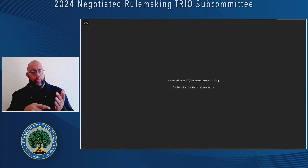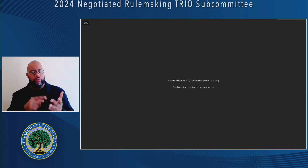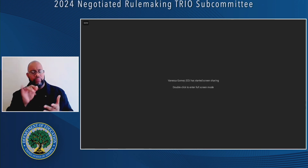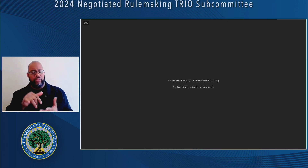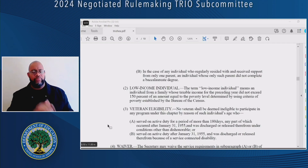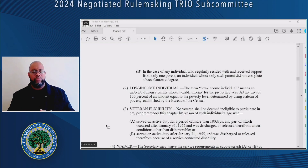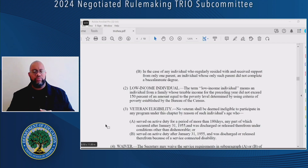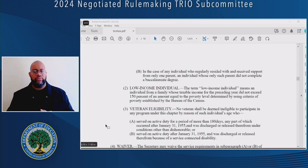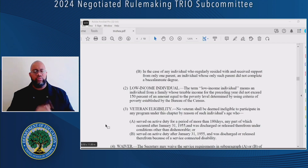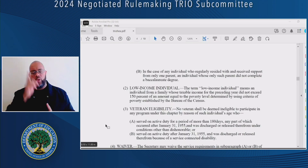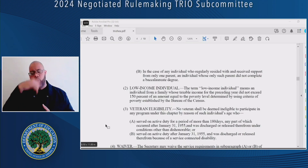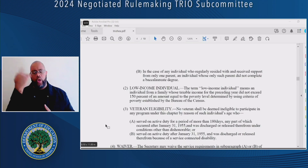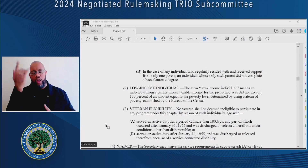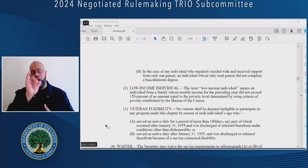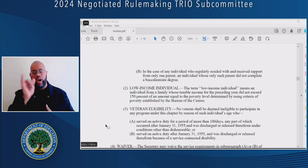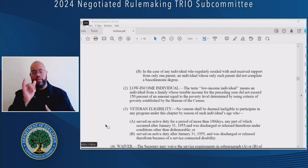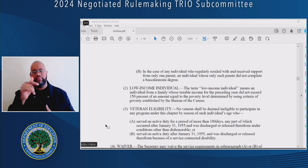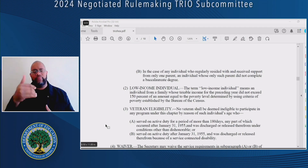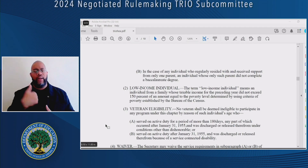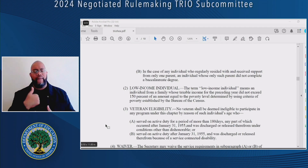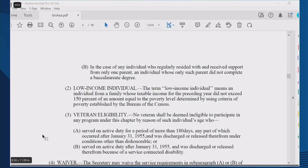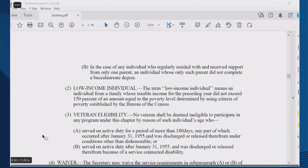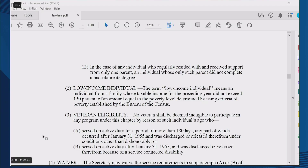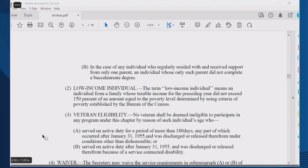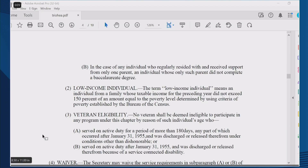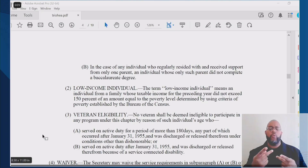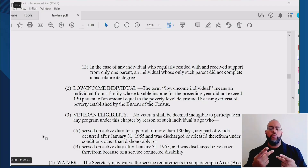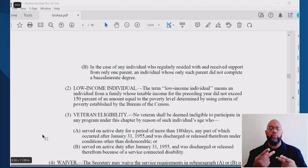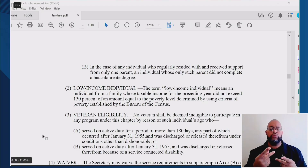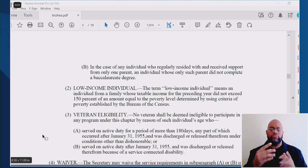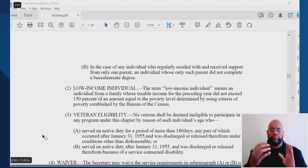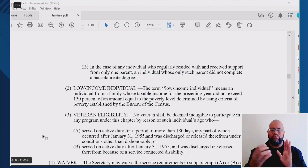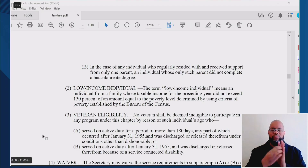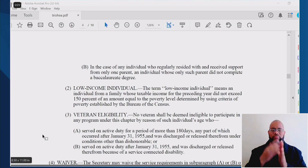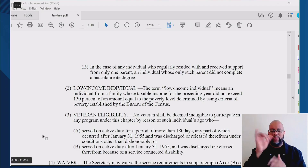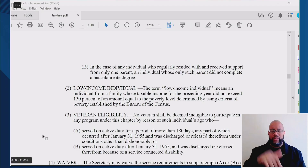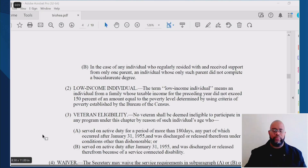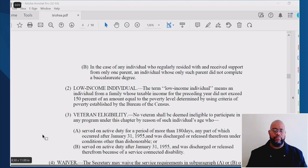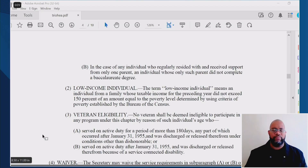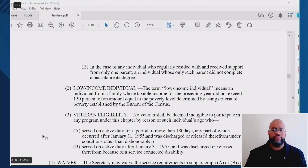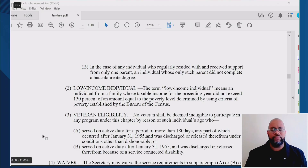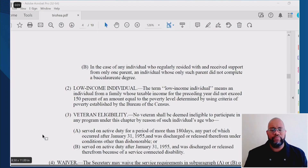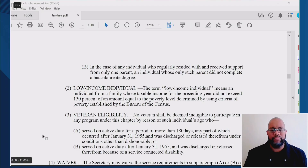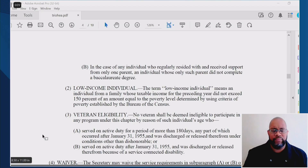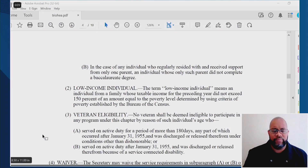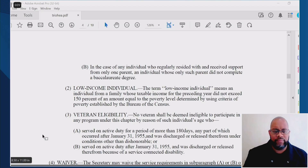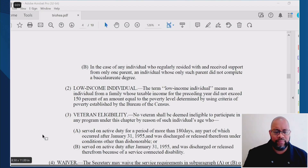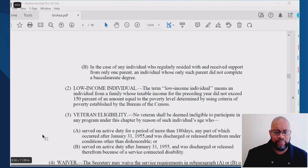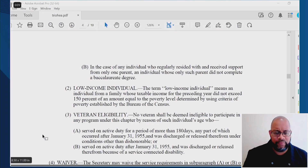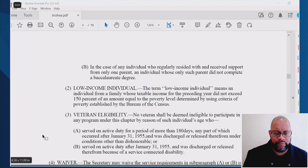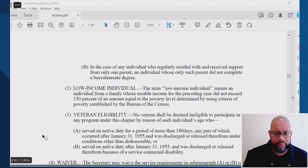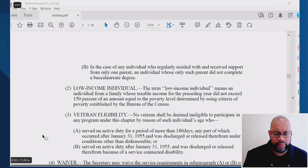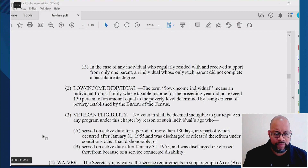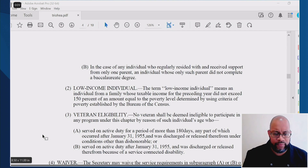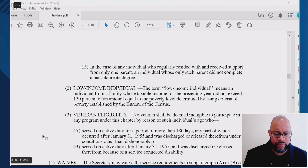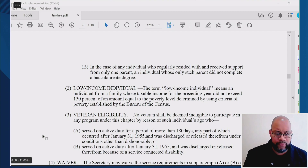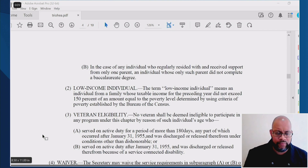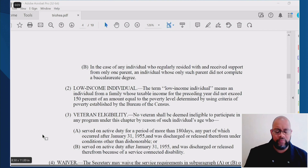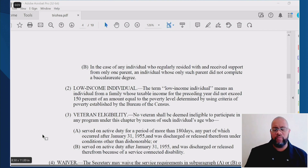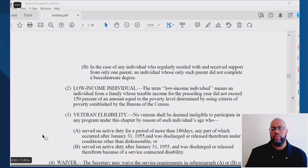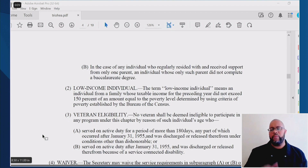like they have proposed red text for that. Yeah, so that's just that was just kind of just pointing